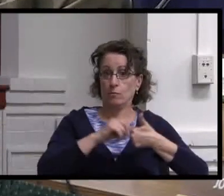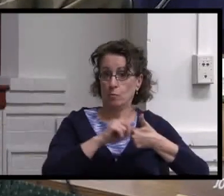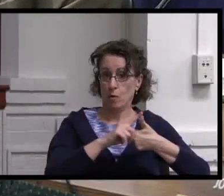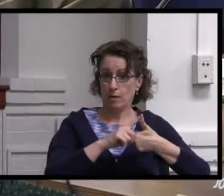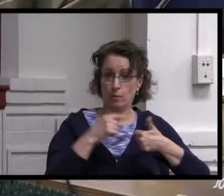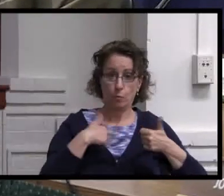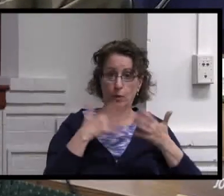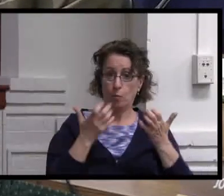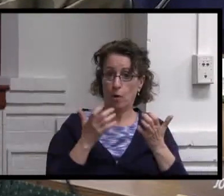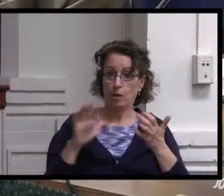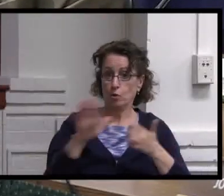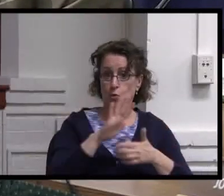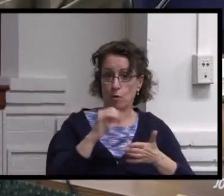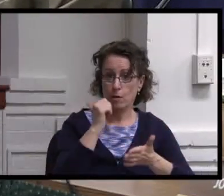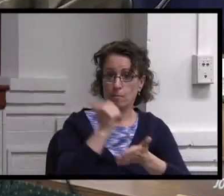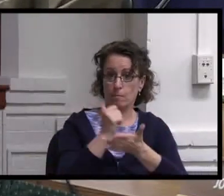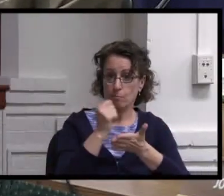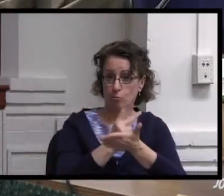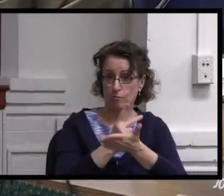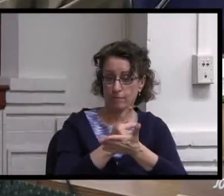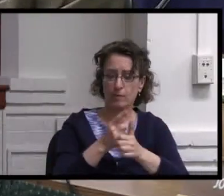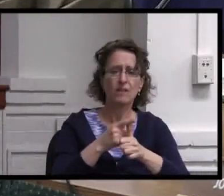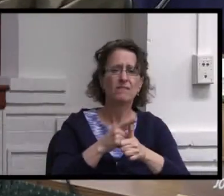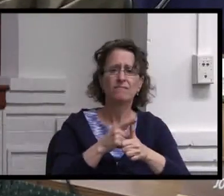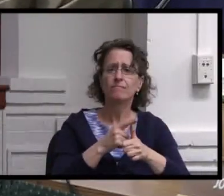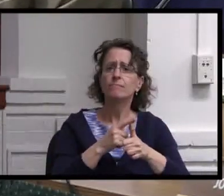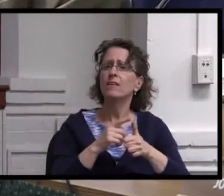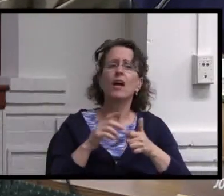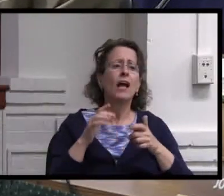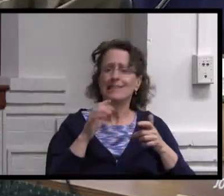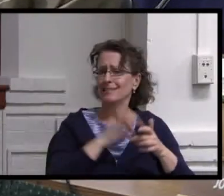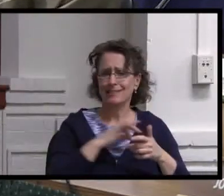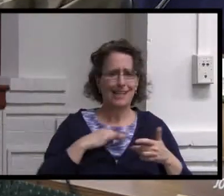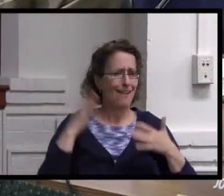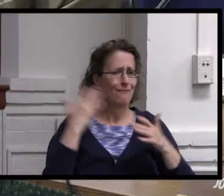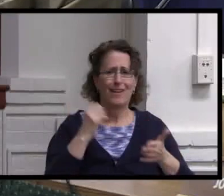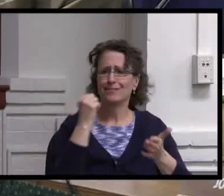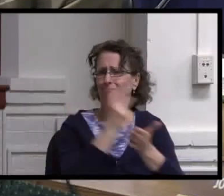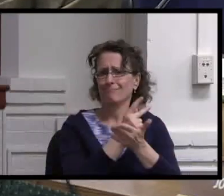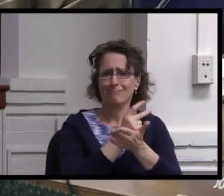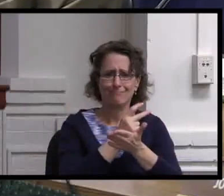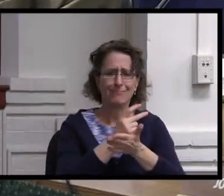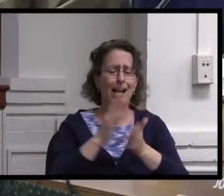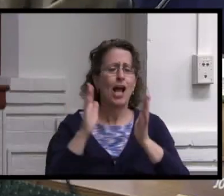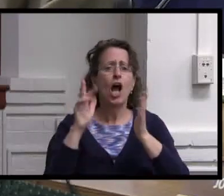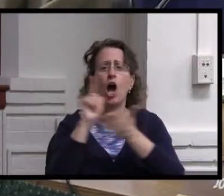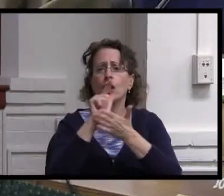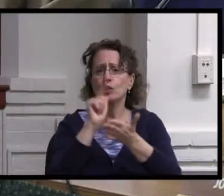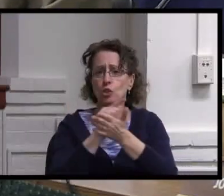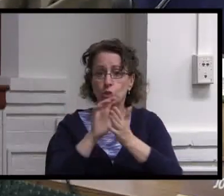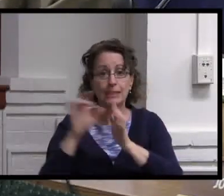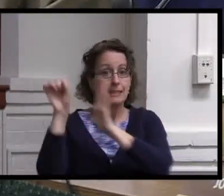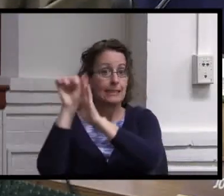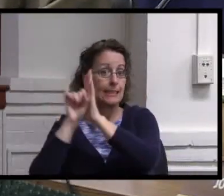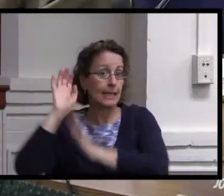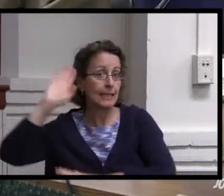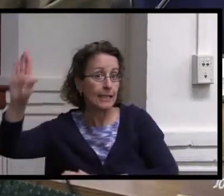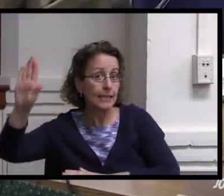we're asking you to approve this evening. It's been approved by all of the applicable staff, as well as the attorneys for both the state and the town.